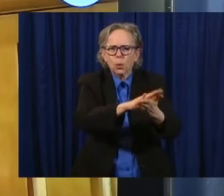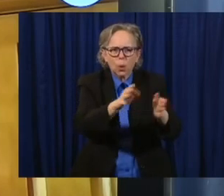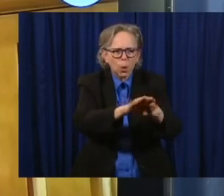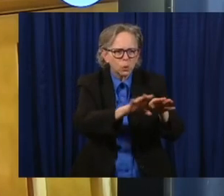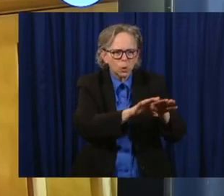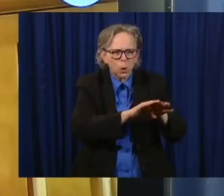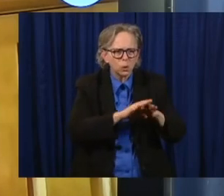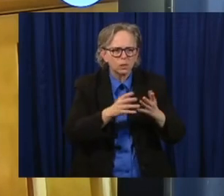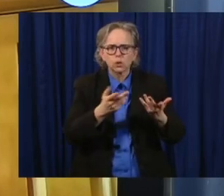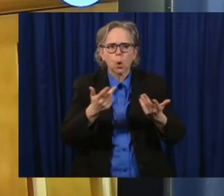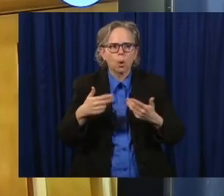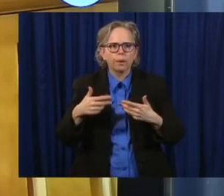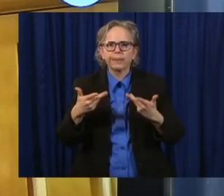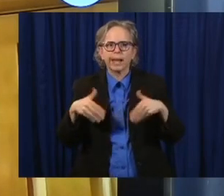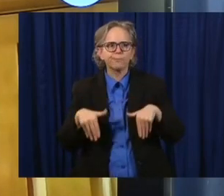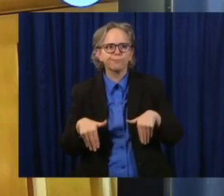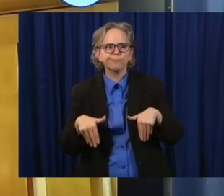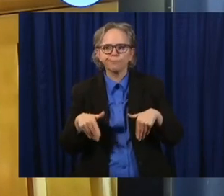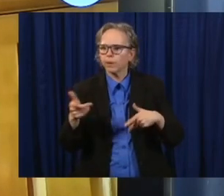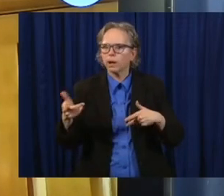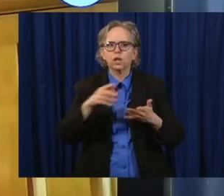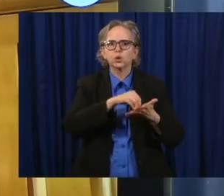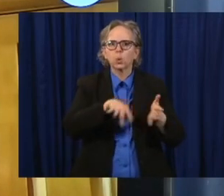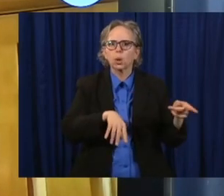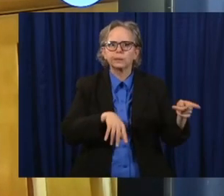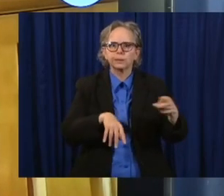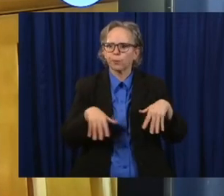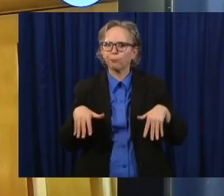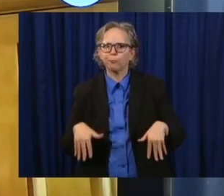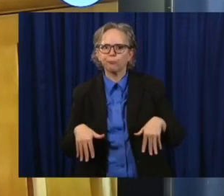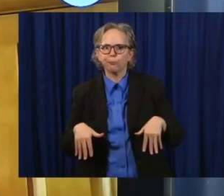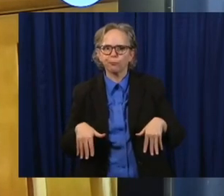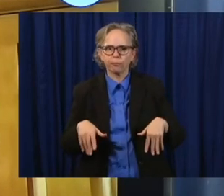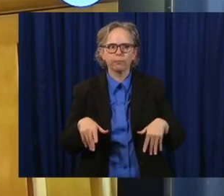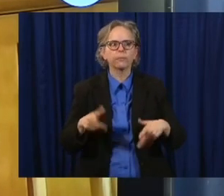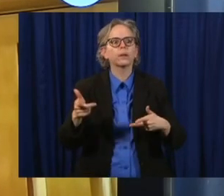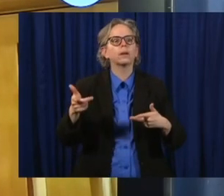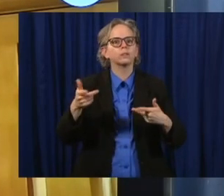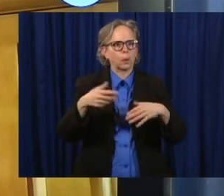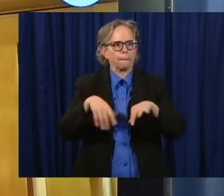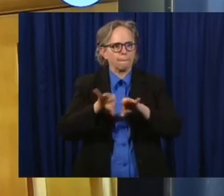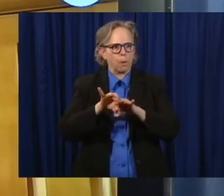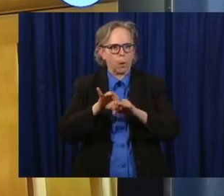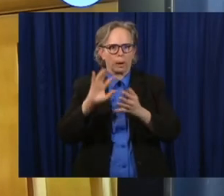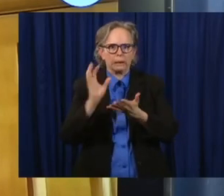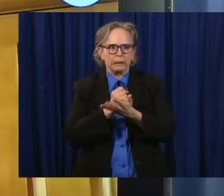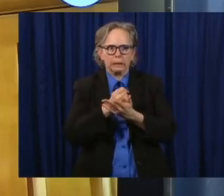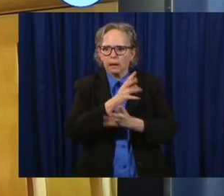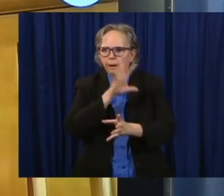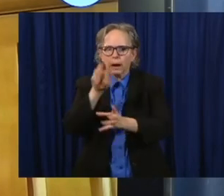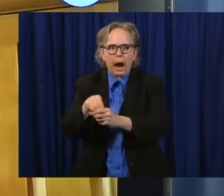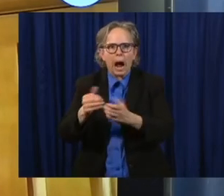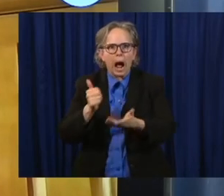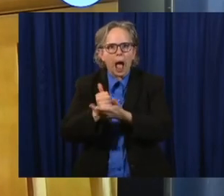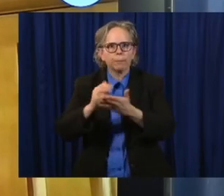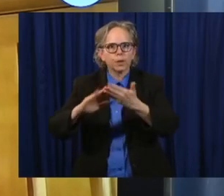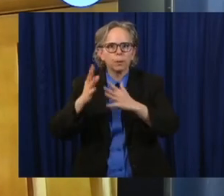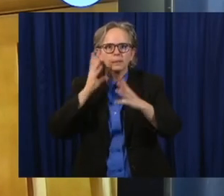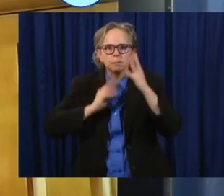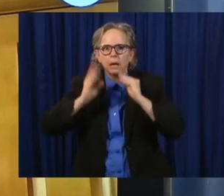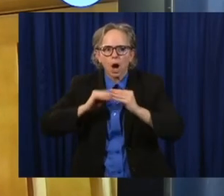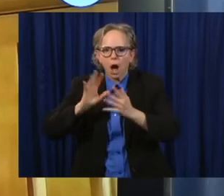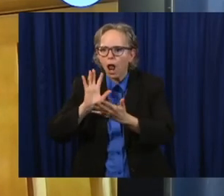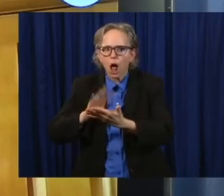have suggested to their students that this would be an important thing that they could be helpful with. So we have a program that has been going